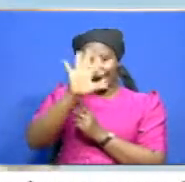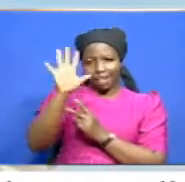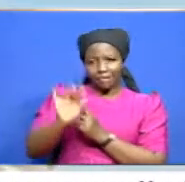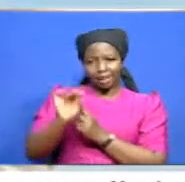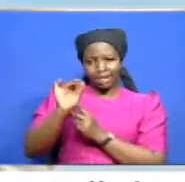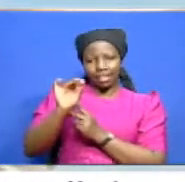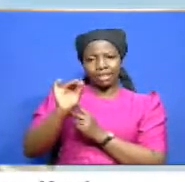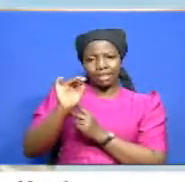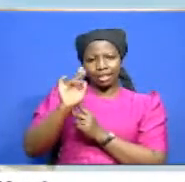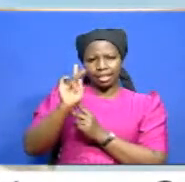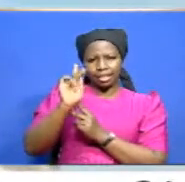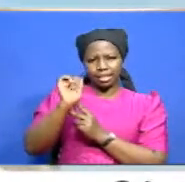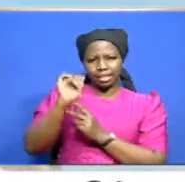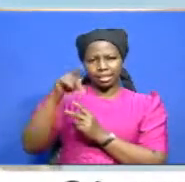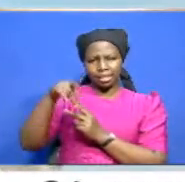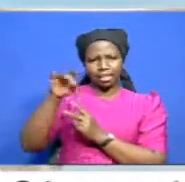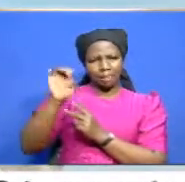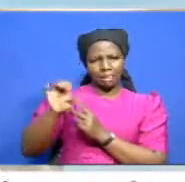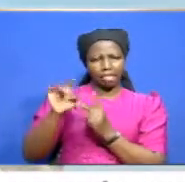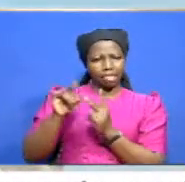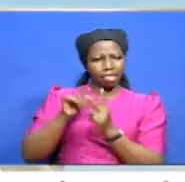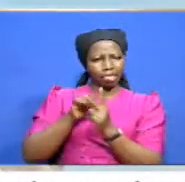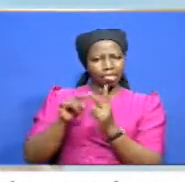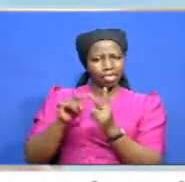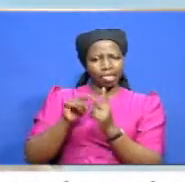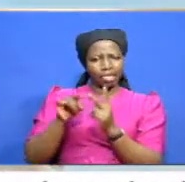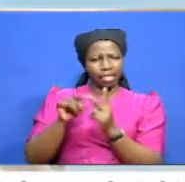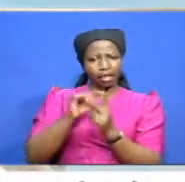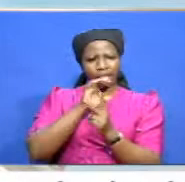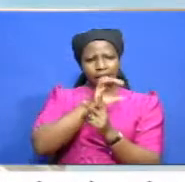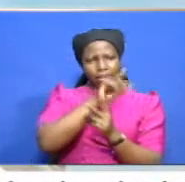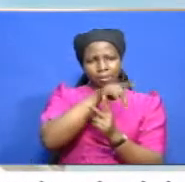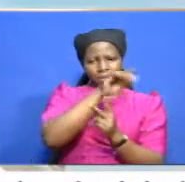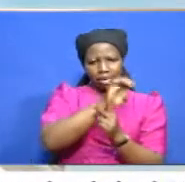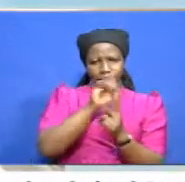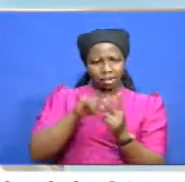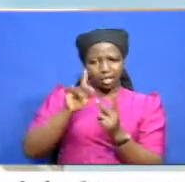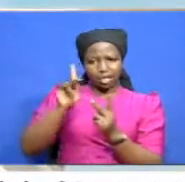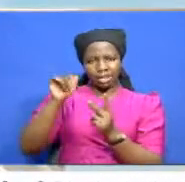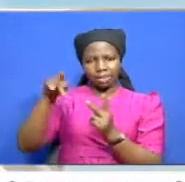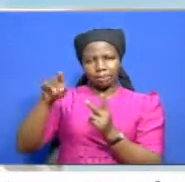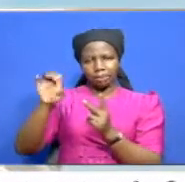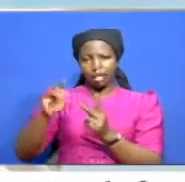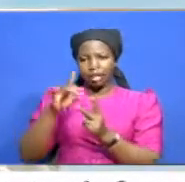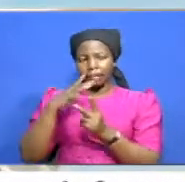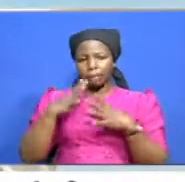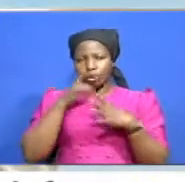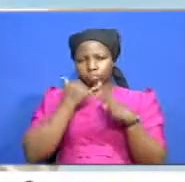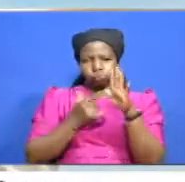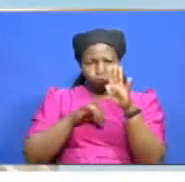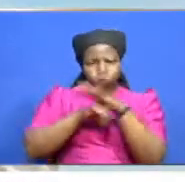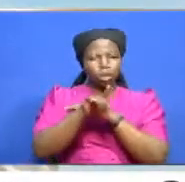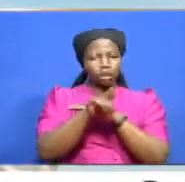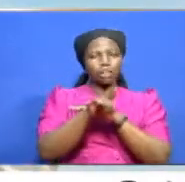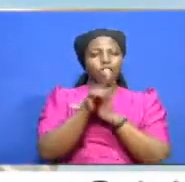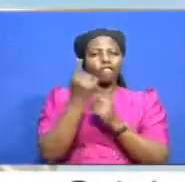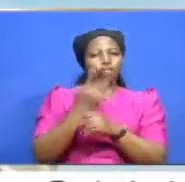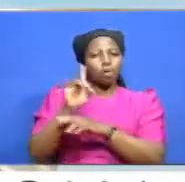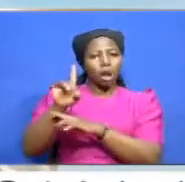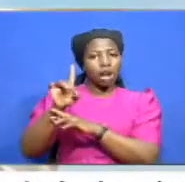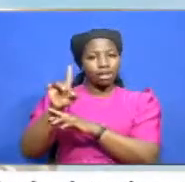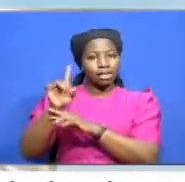Examination, CAPE. Those who went to Form 1 in 1966 were two cohorts, those who